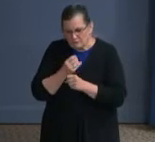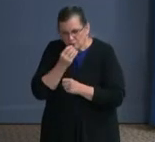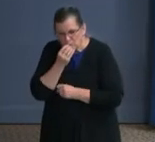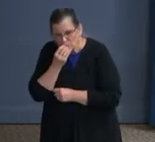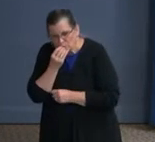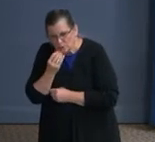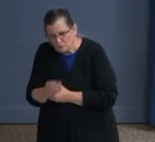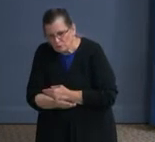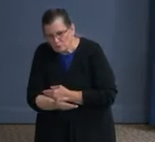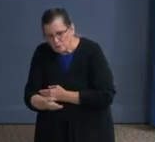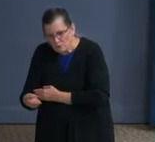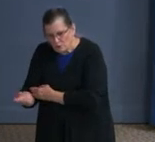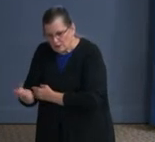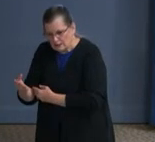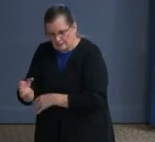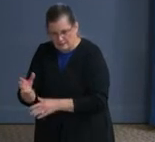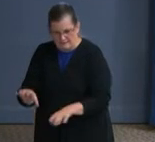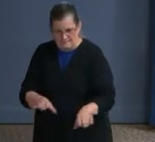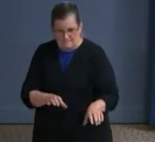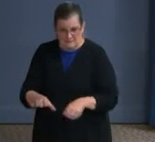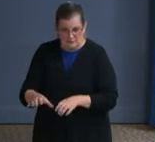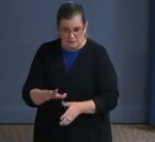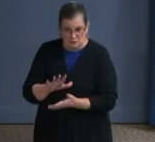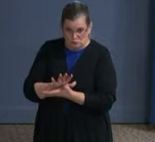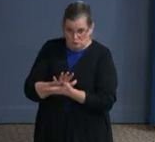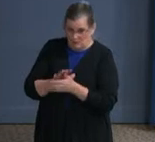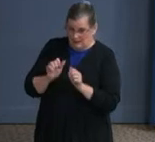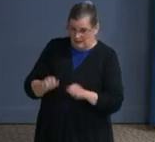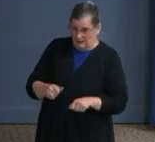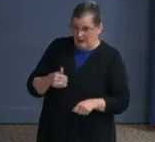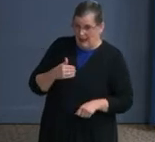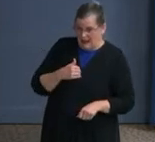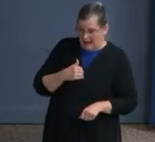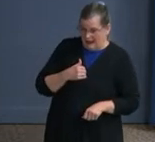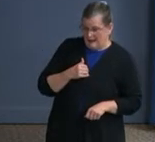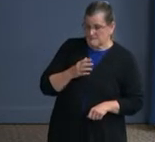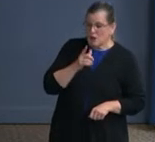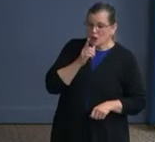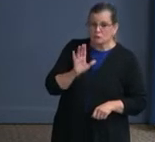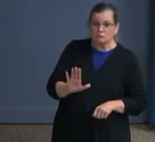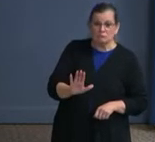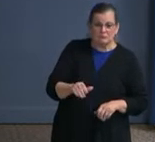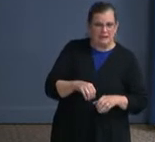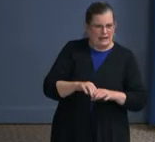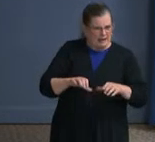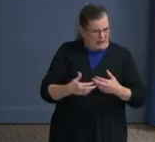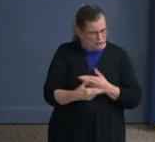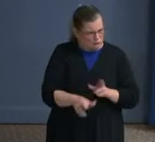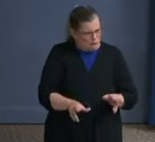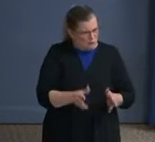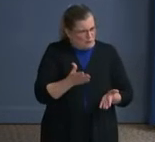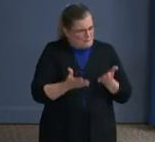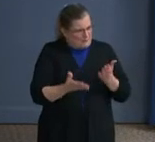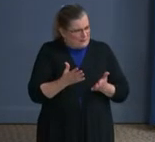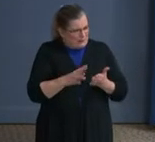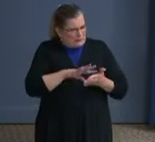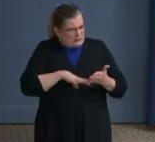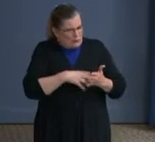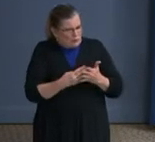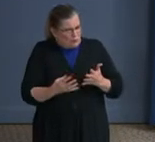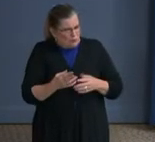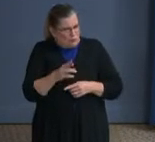will have the ability to have lunch in their classroom. There'll also be scheduled recess time for students, and there'll be